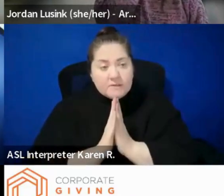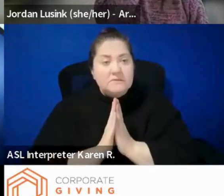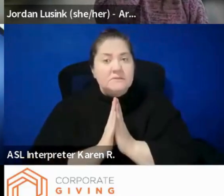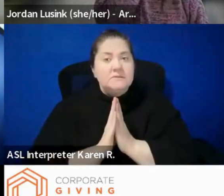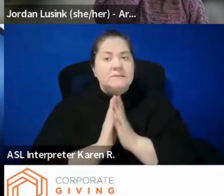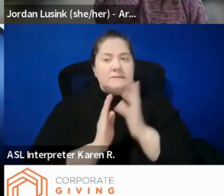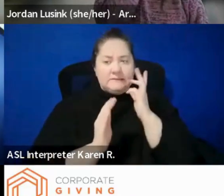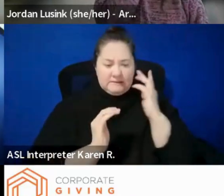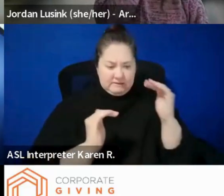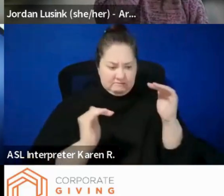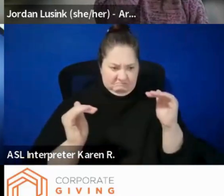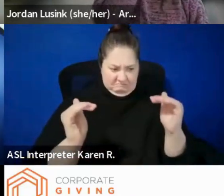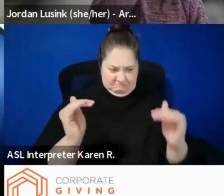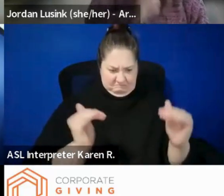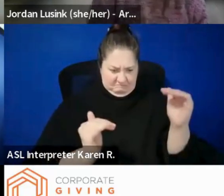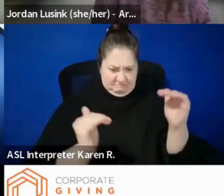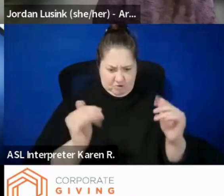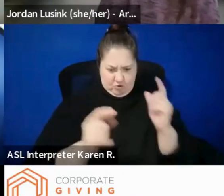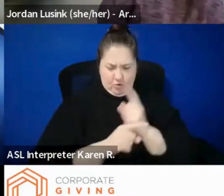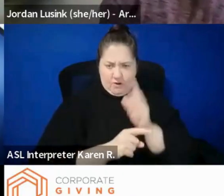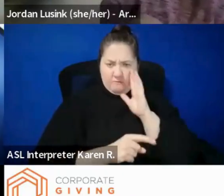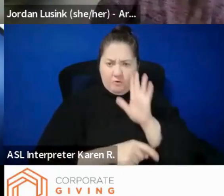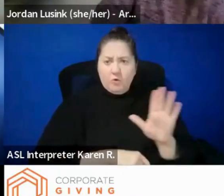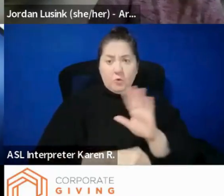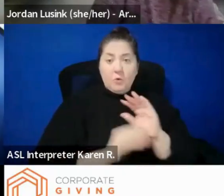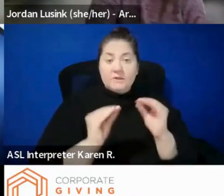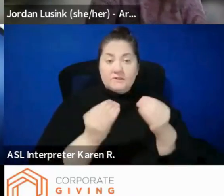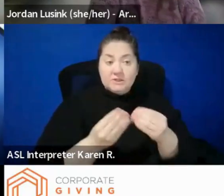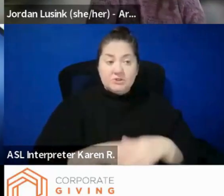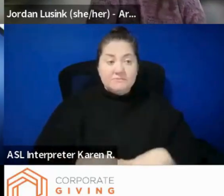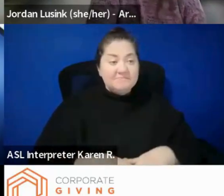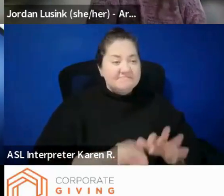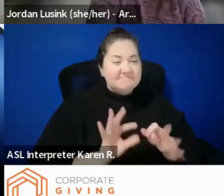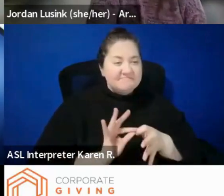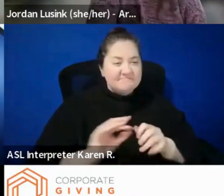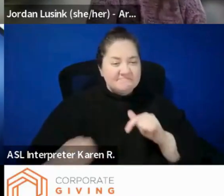ensure the proportion is right for your organization.